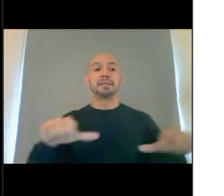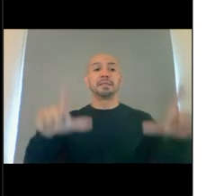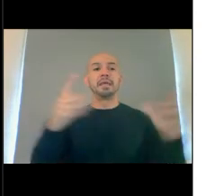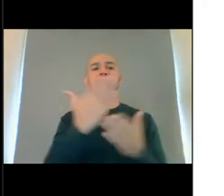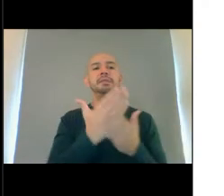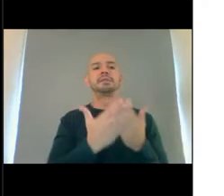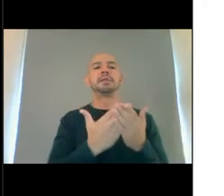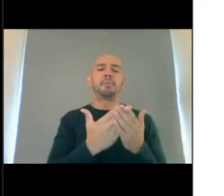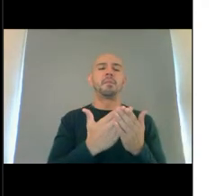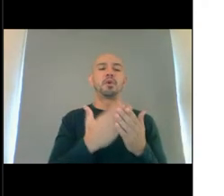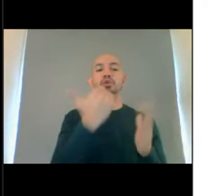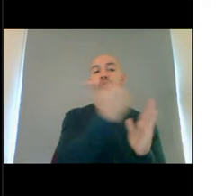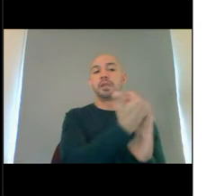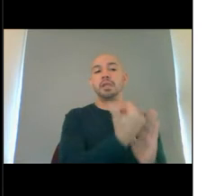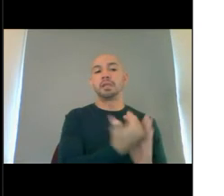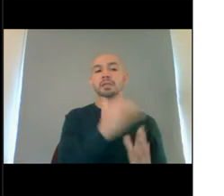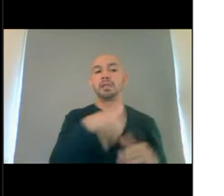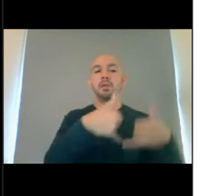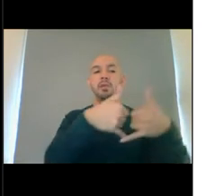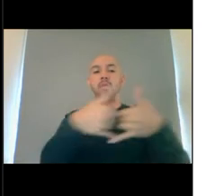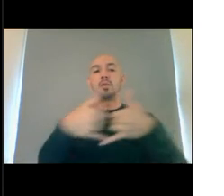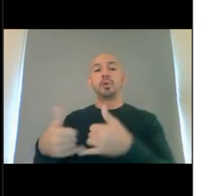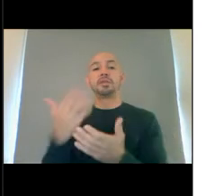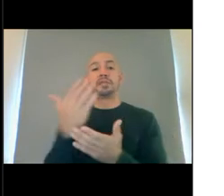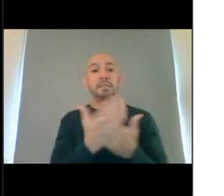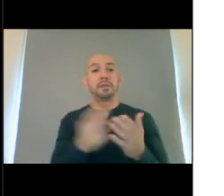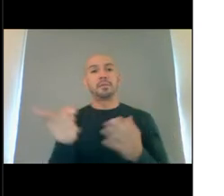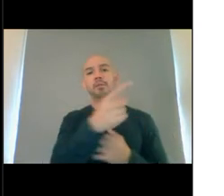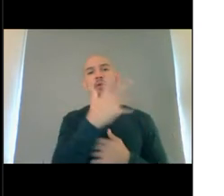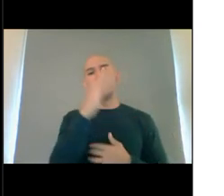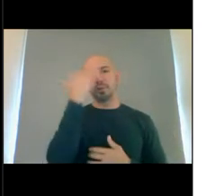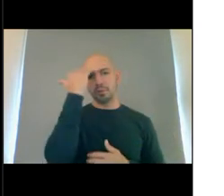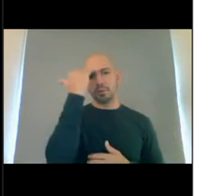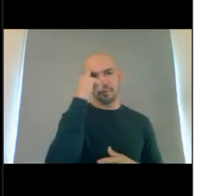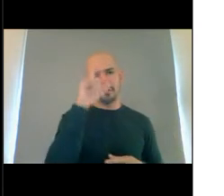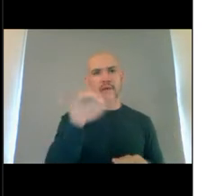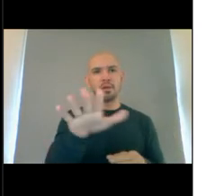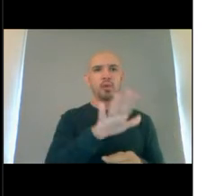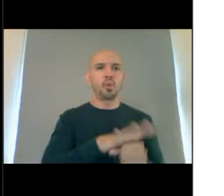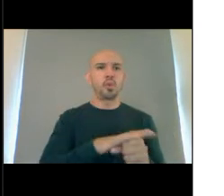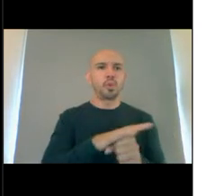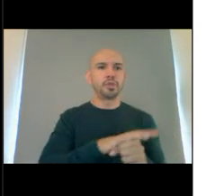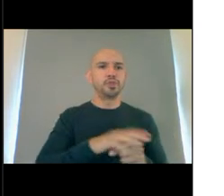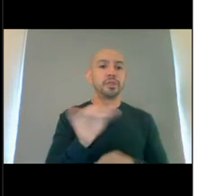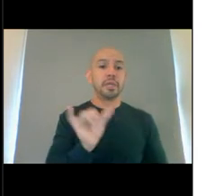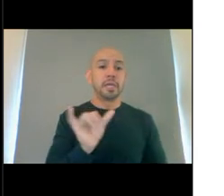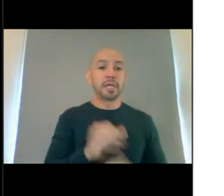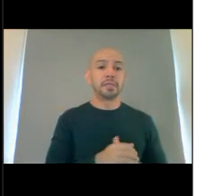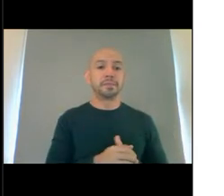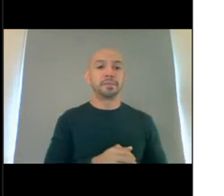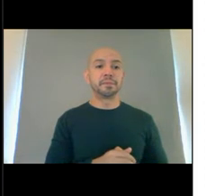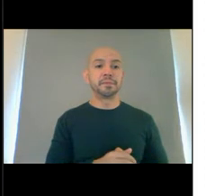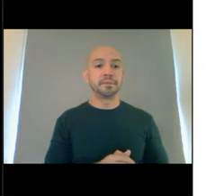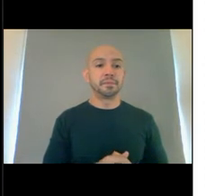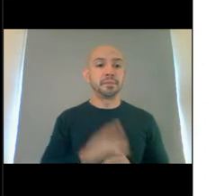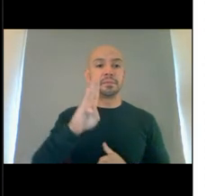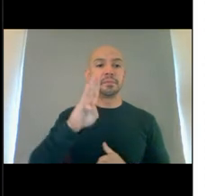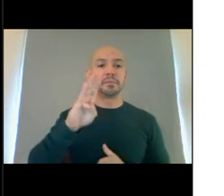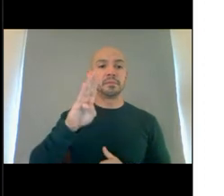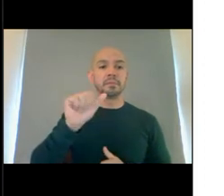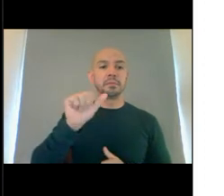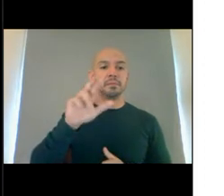list of those awards um some of these will be very familiar to people in the region that you're in right now such as the uh the um bart silicon